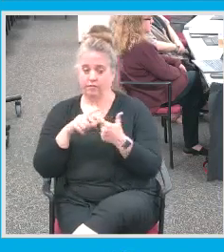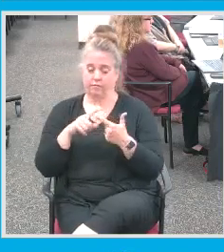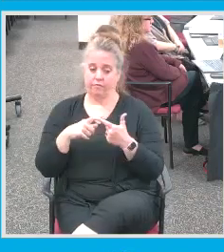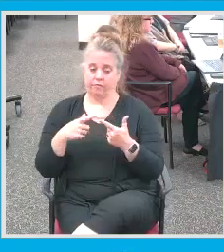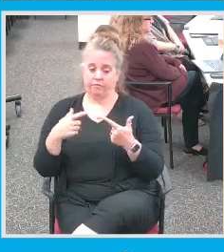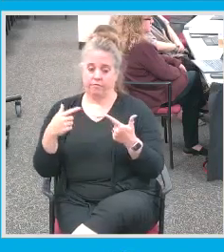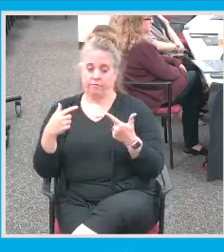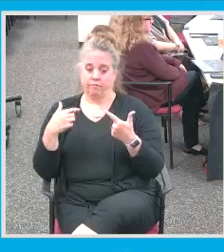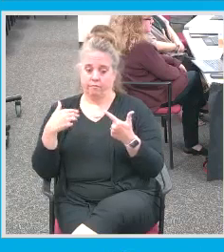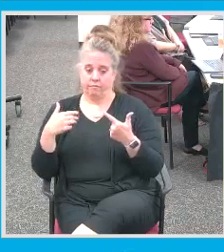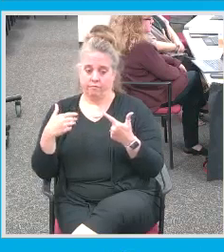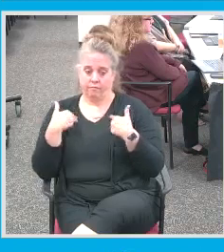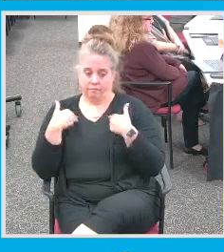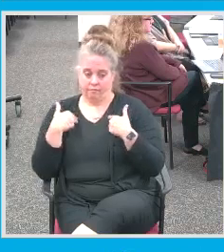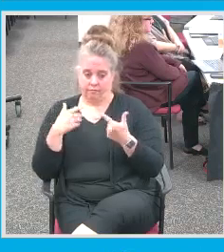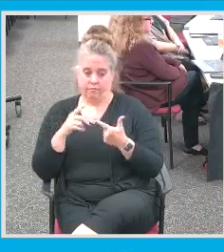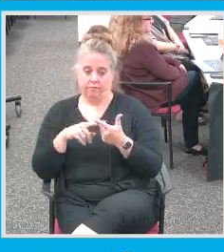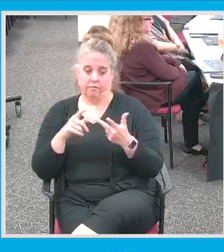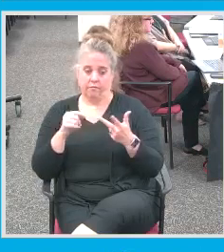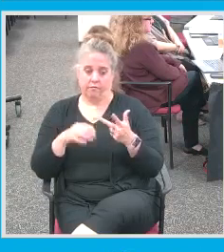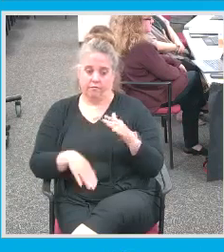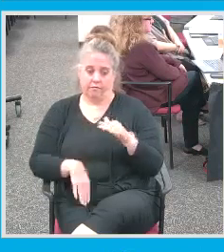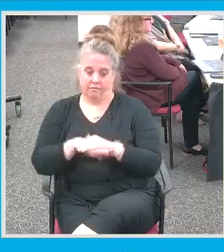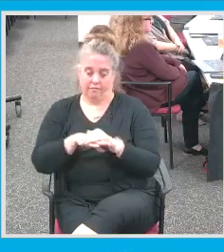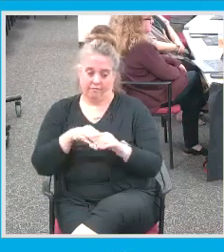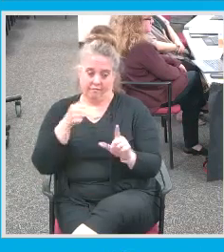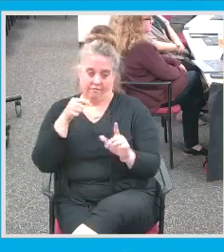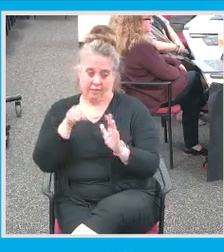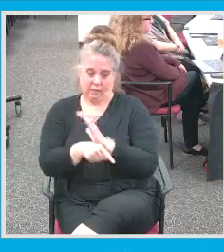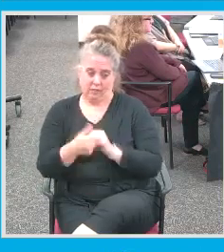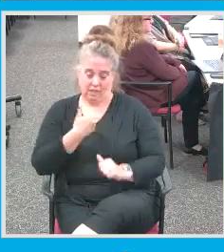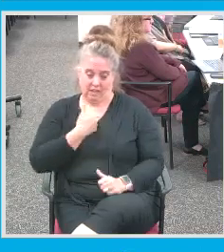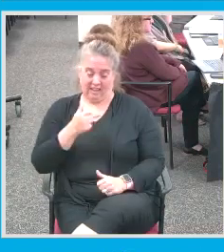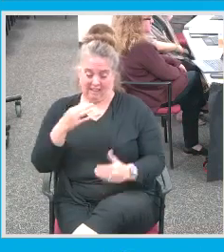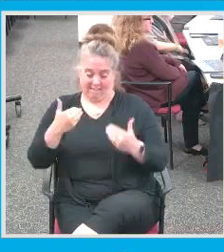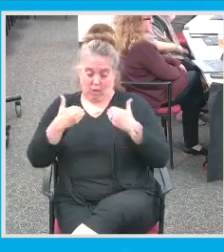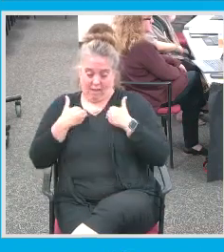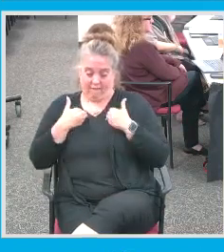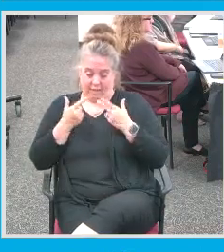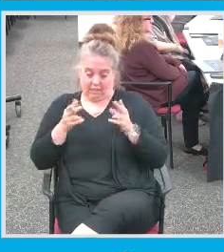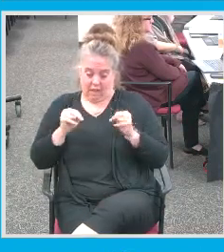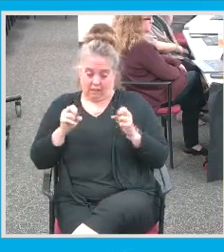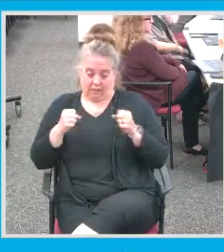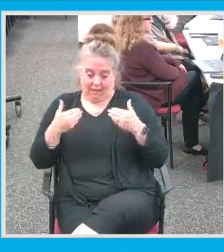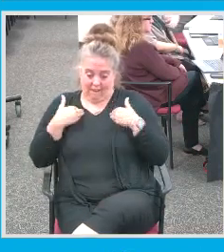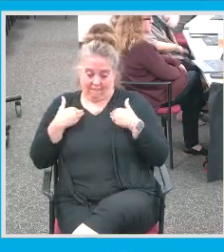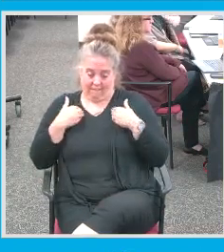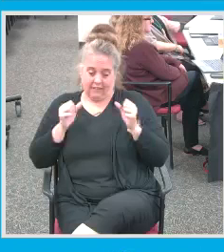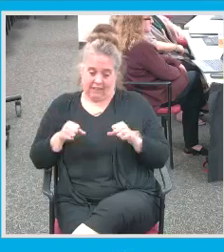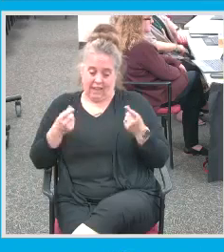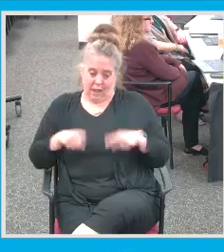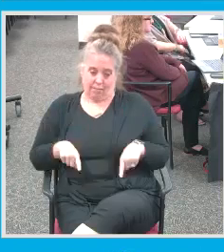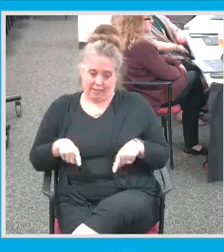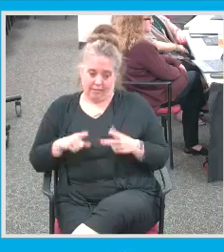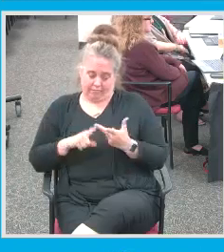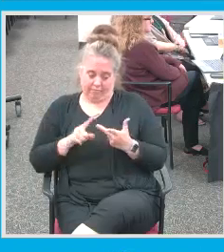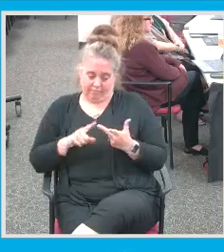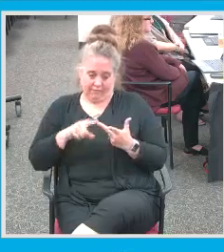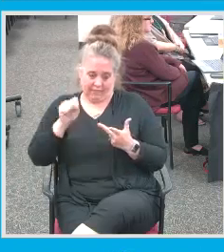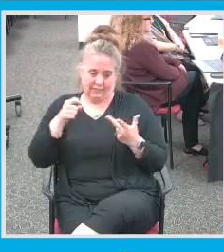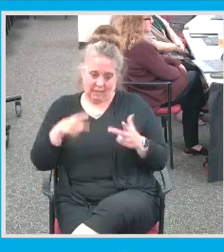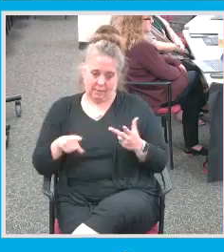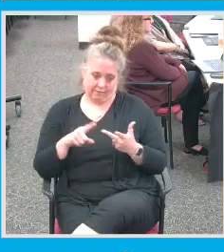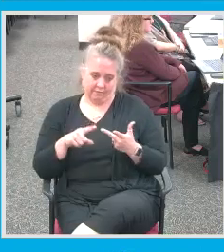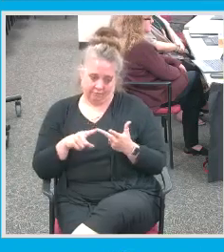for suicide. As soon as you have a gun in your home, you have that third factor in place. Your capacity for suicide